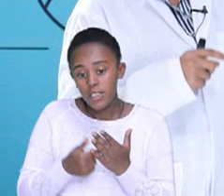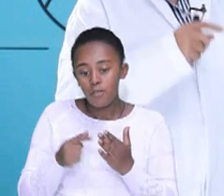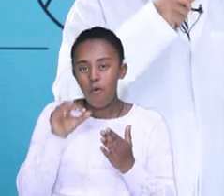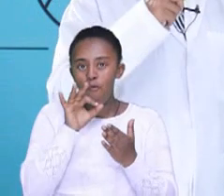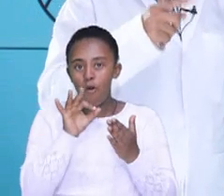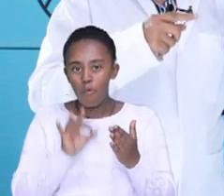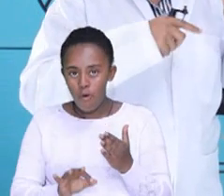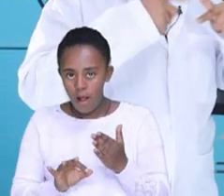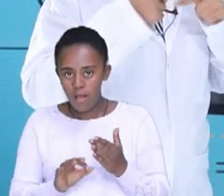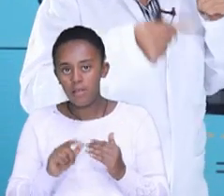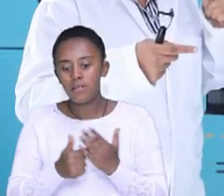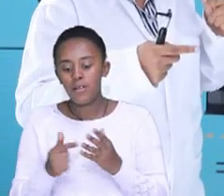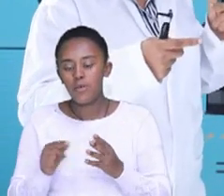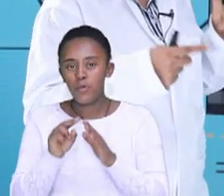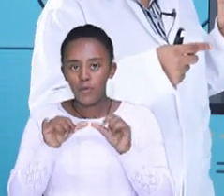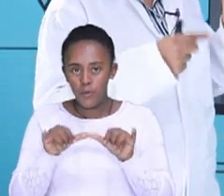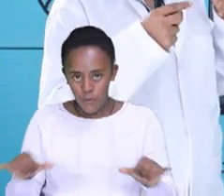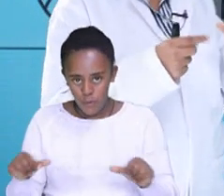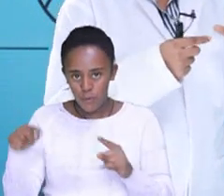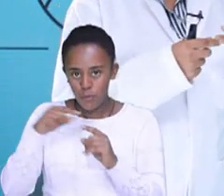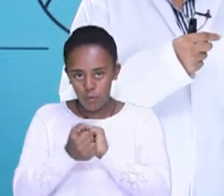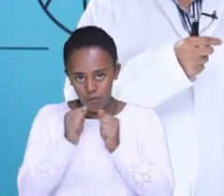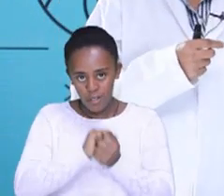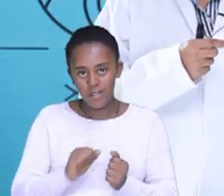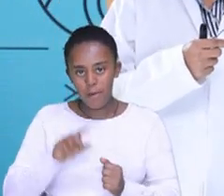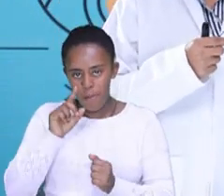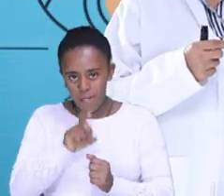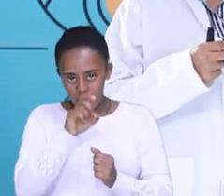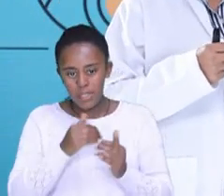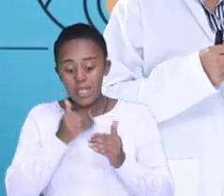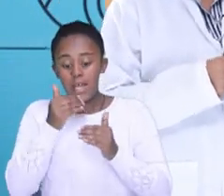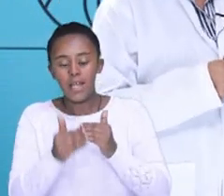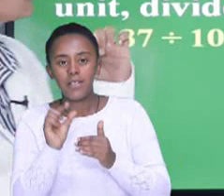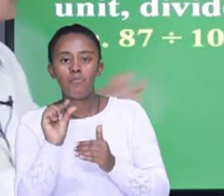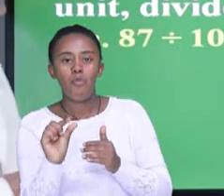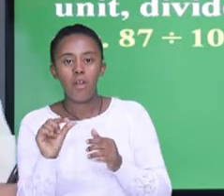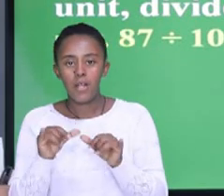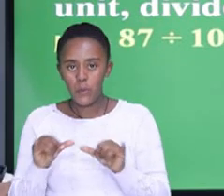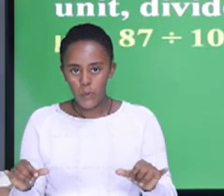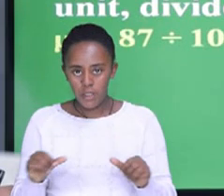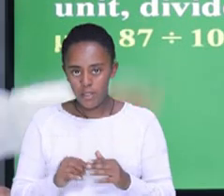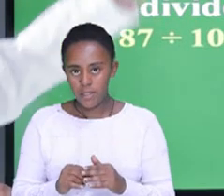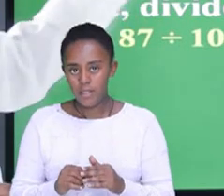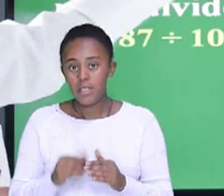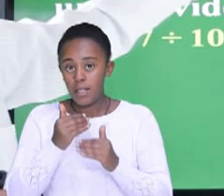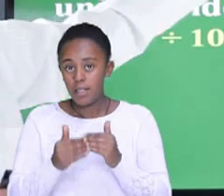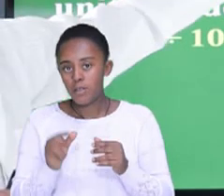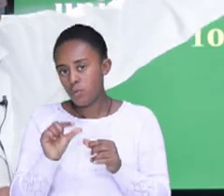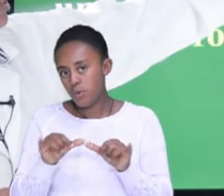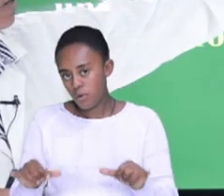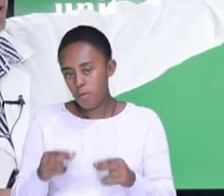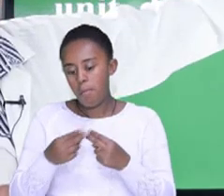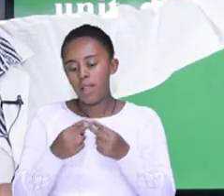formula, the unit that you are going to change must be the next smaller unit. The next smaller unit, you